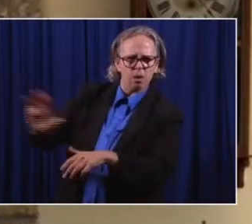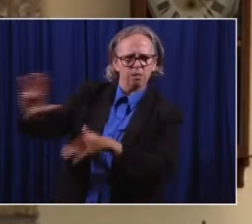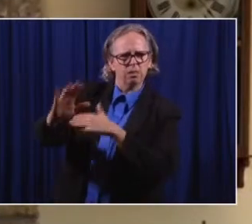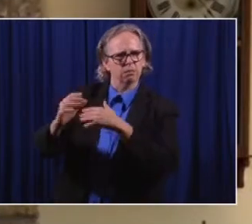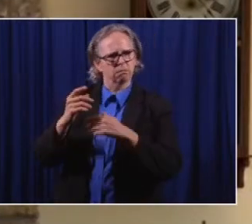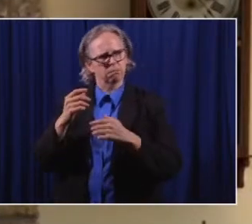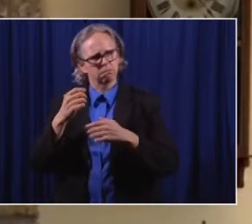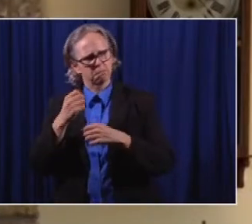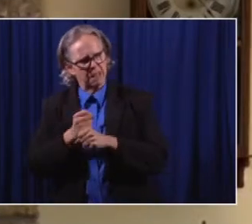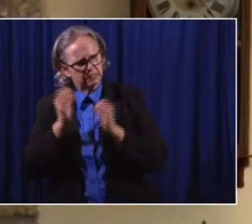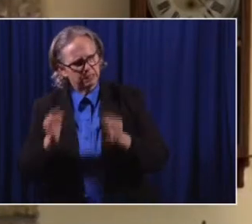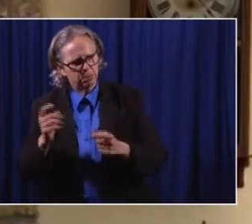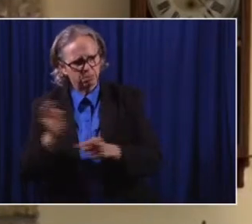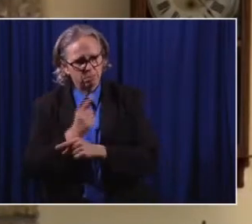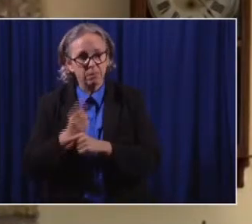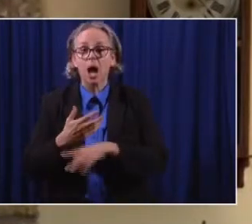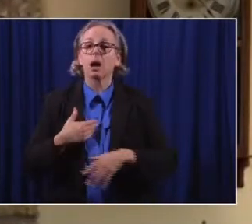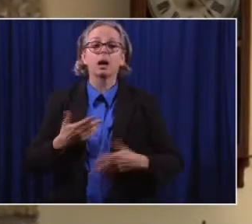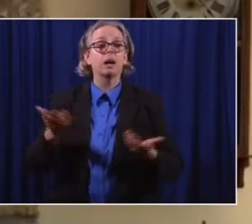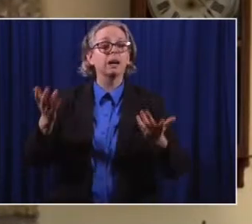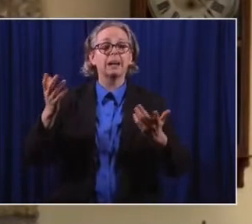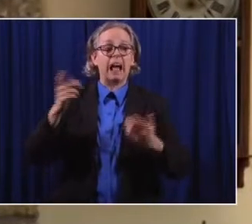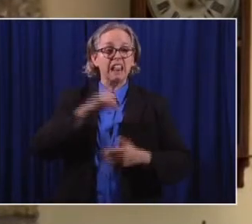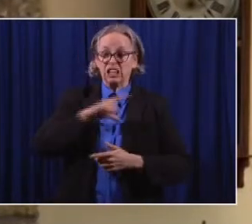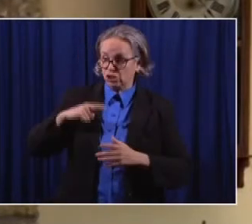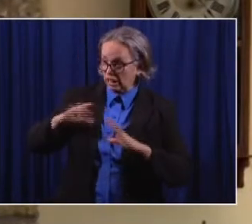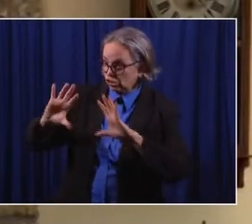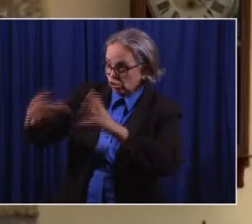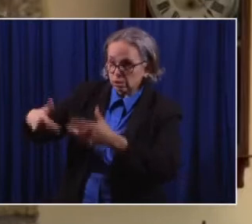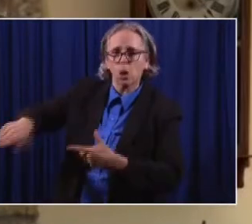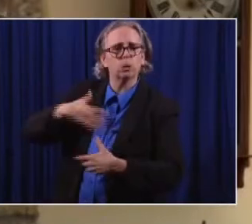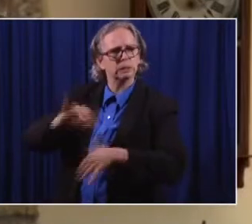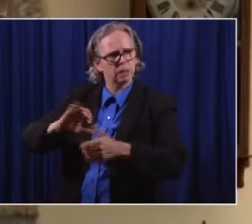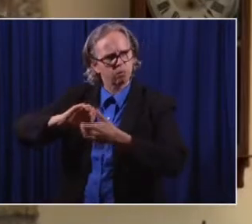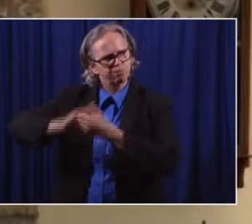legislature. But getting booed is,